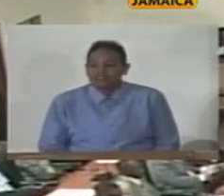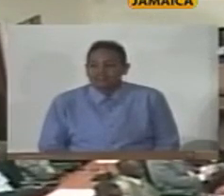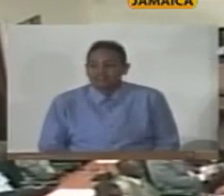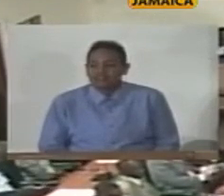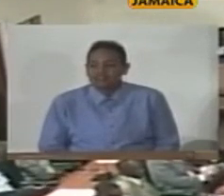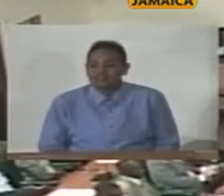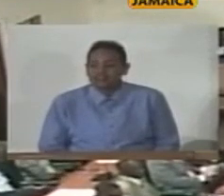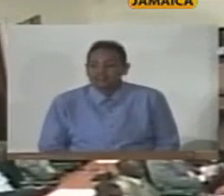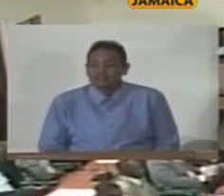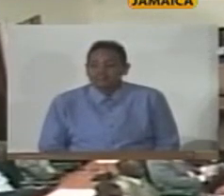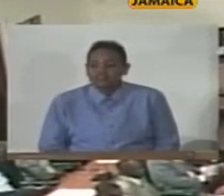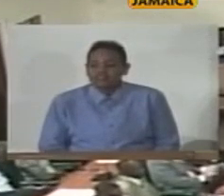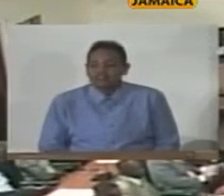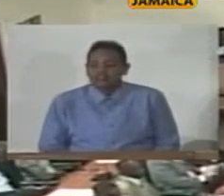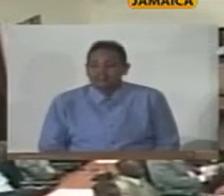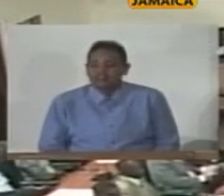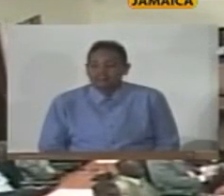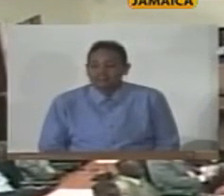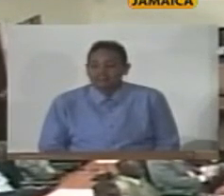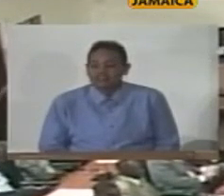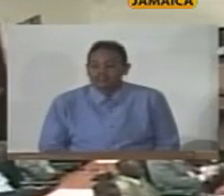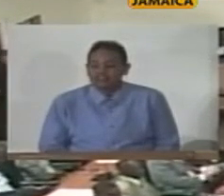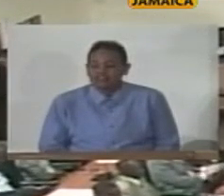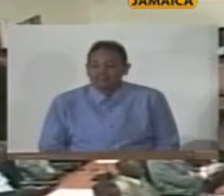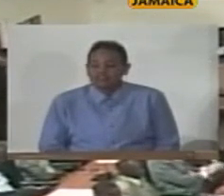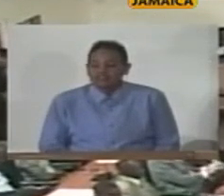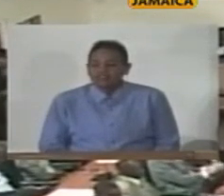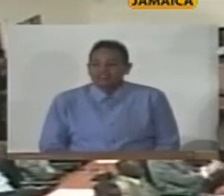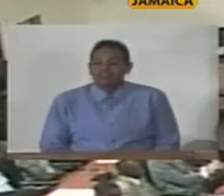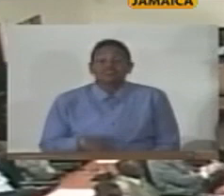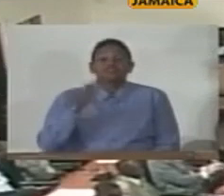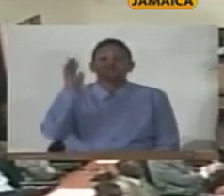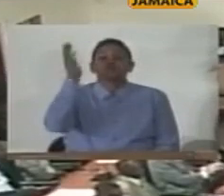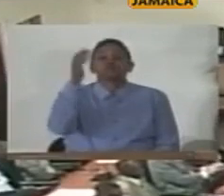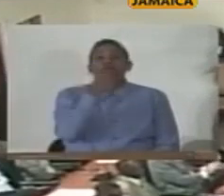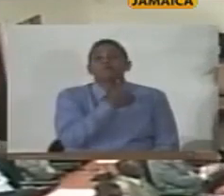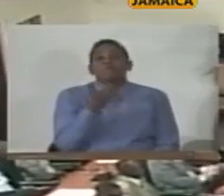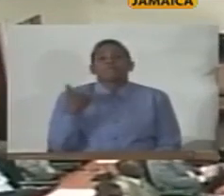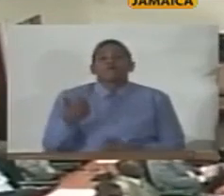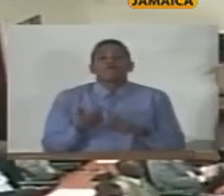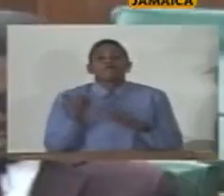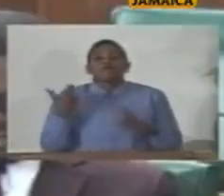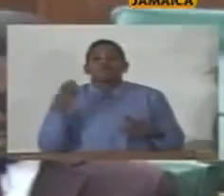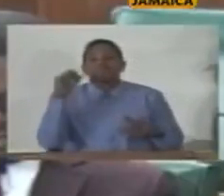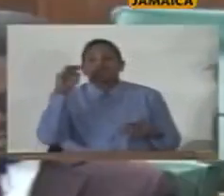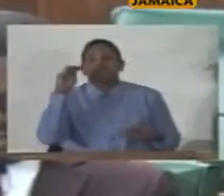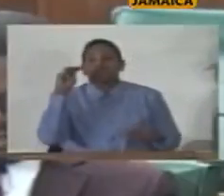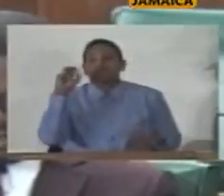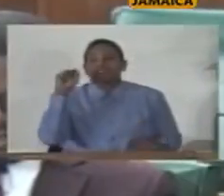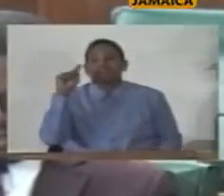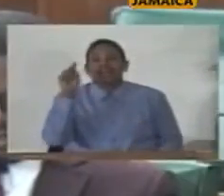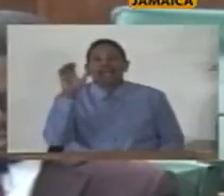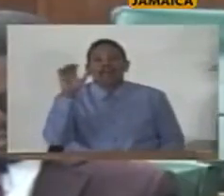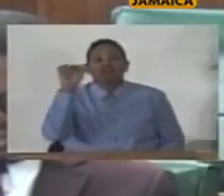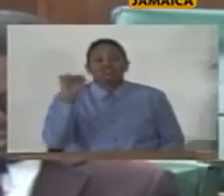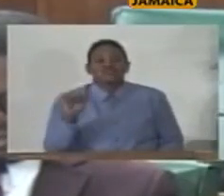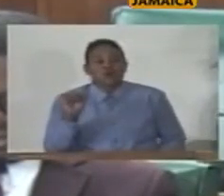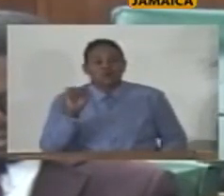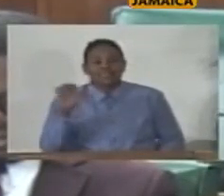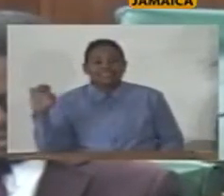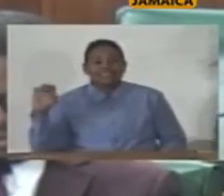Use your mic for me, please. Use your mic, please. Mr. Speaker, the member from St. Catherine